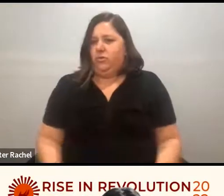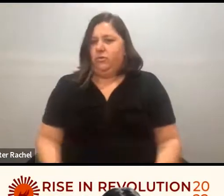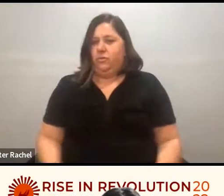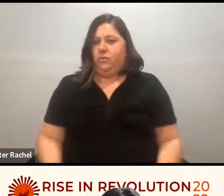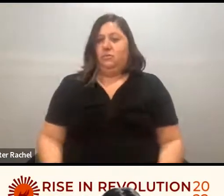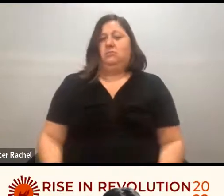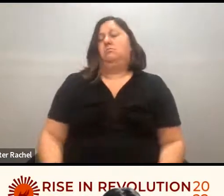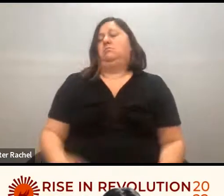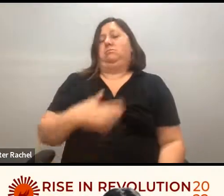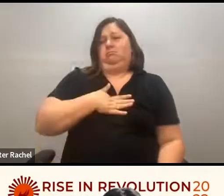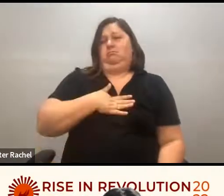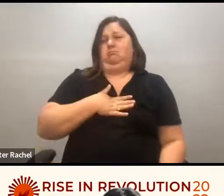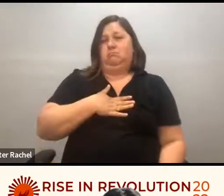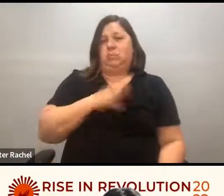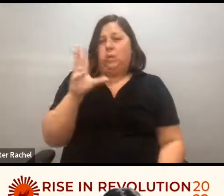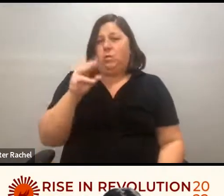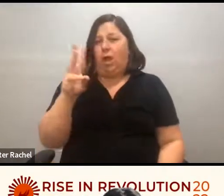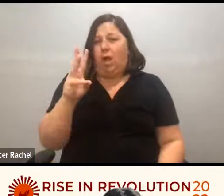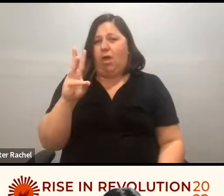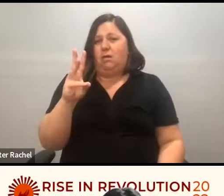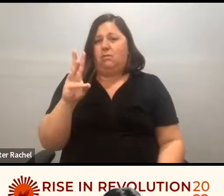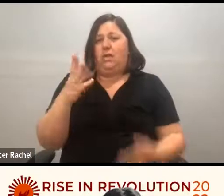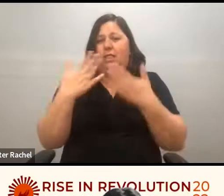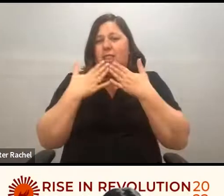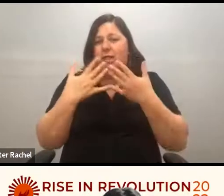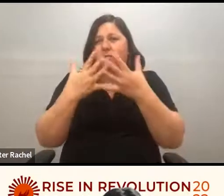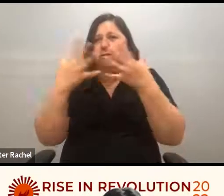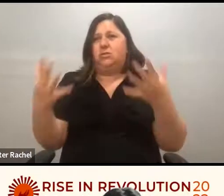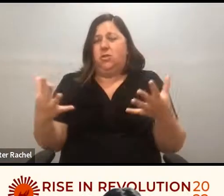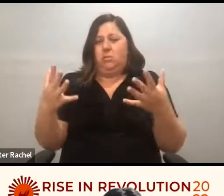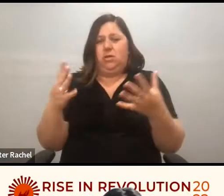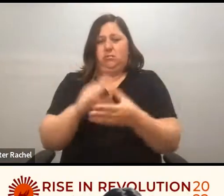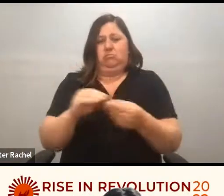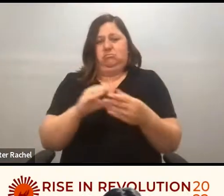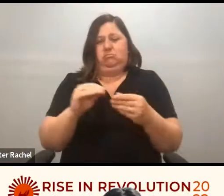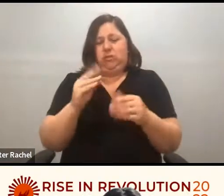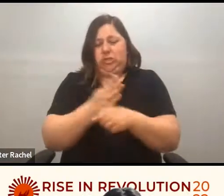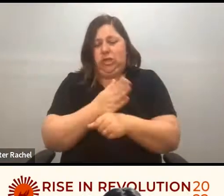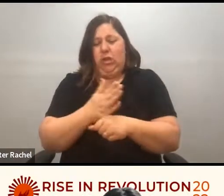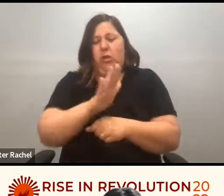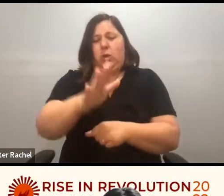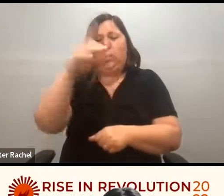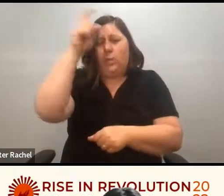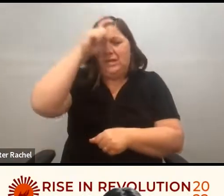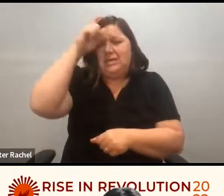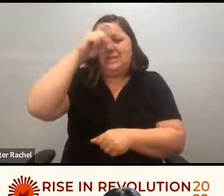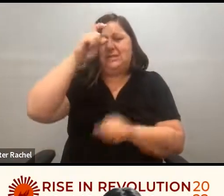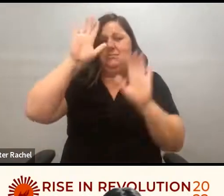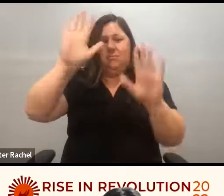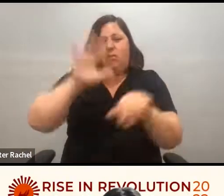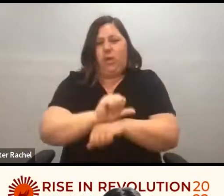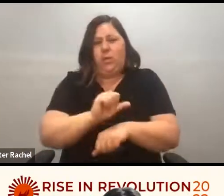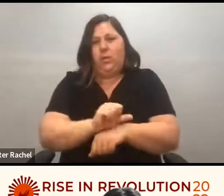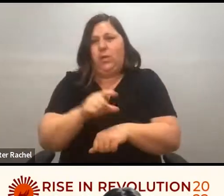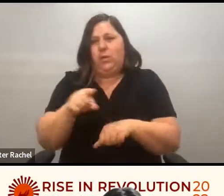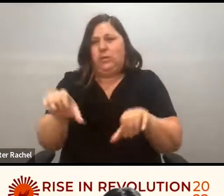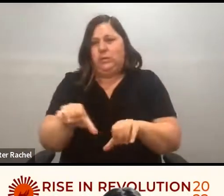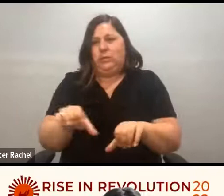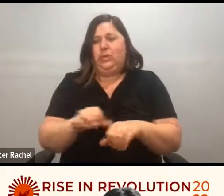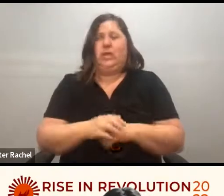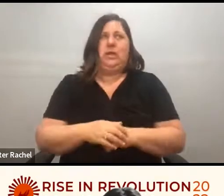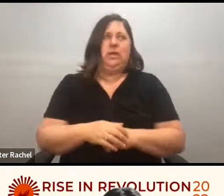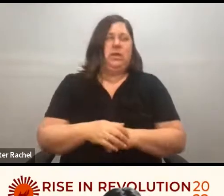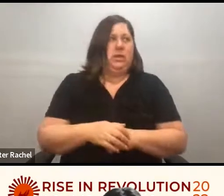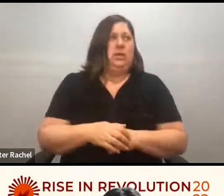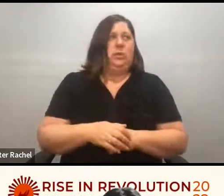Wow, that's incredible. Thank you so much for dropping in all of that wisdom and all of the great work that you're doing. I think it's,